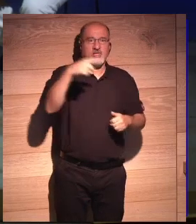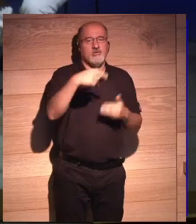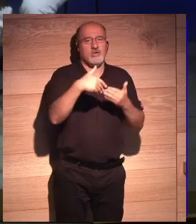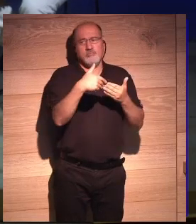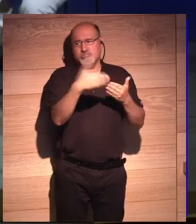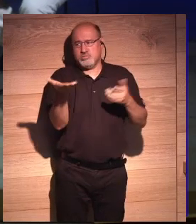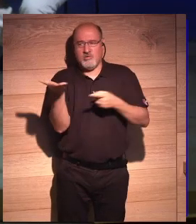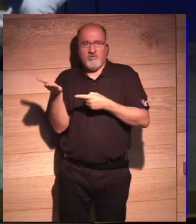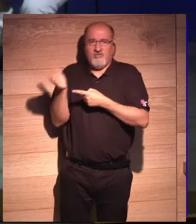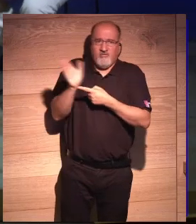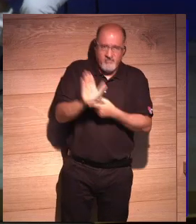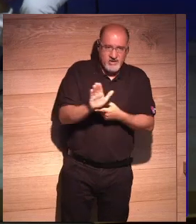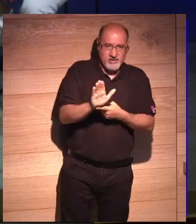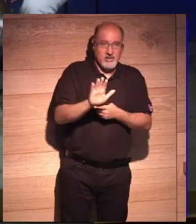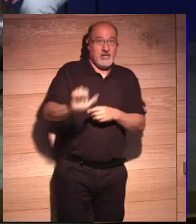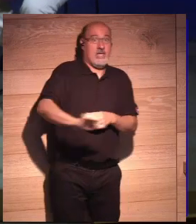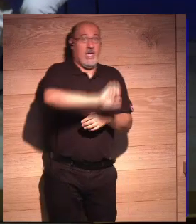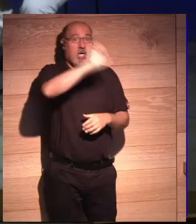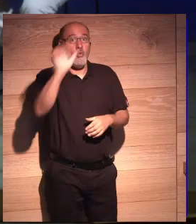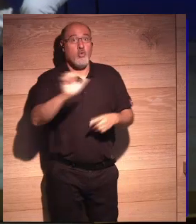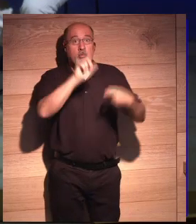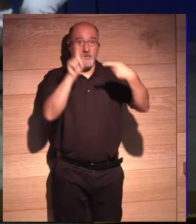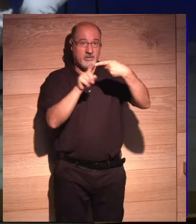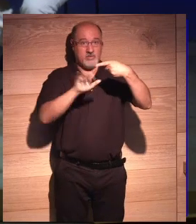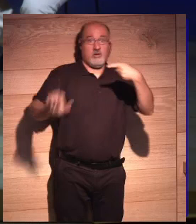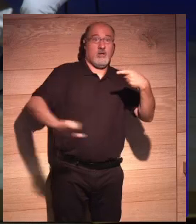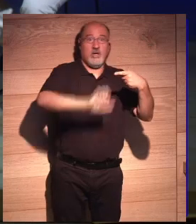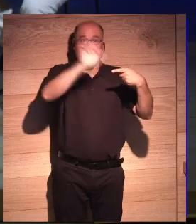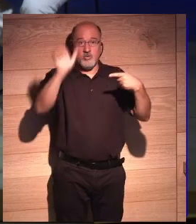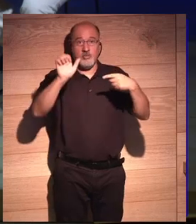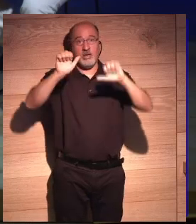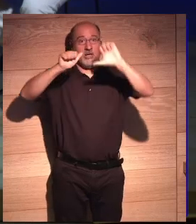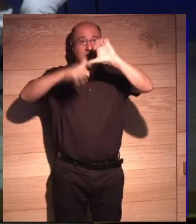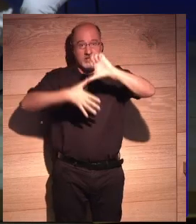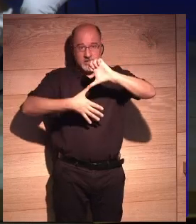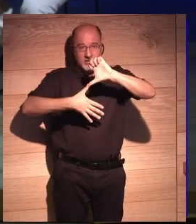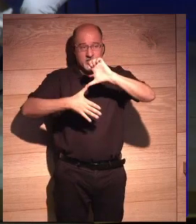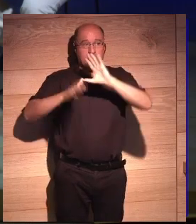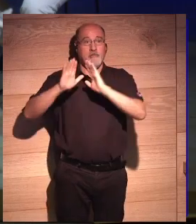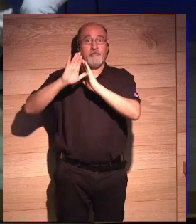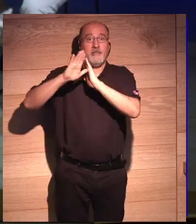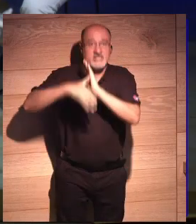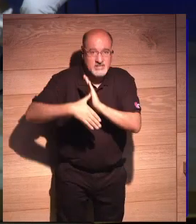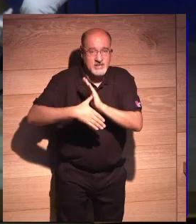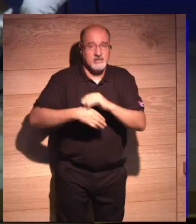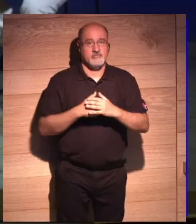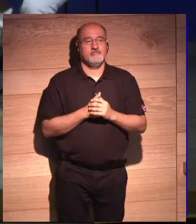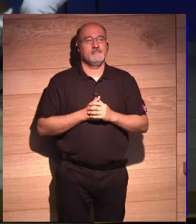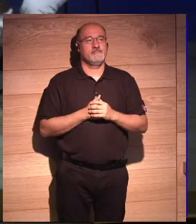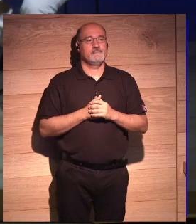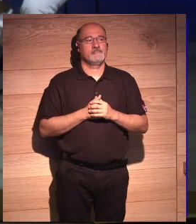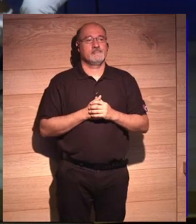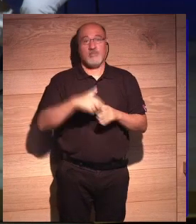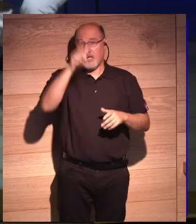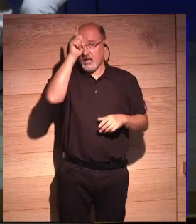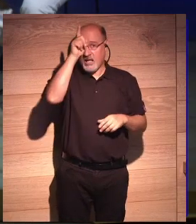of course we're working with 5G. We will have a 5G experience. We will start by choosing Europe, and LATAM will